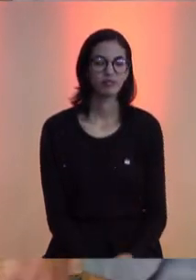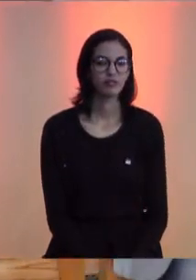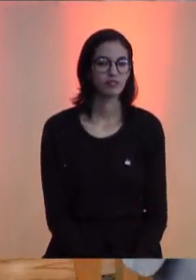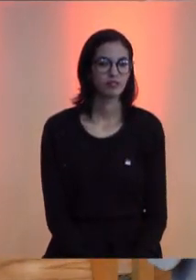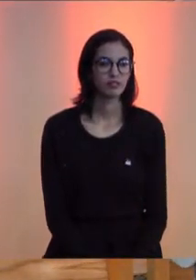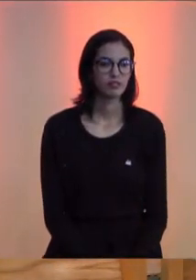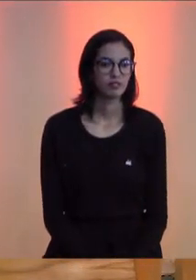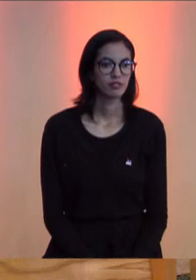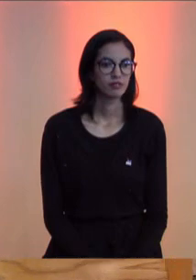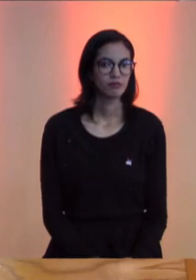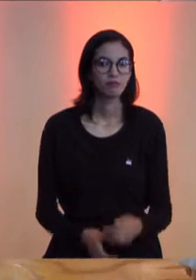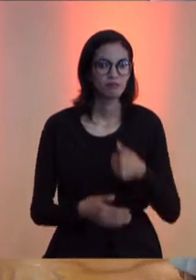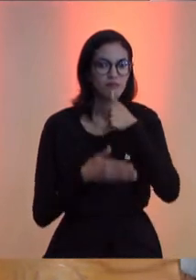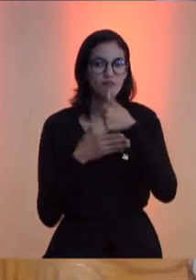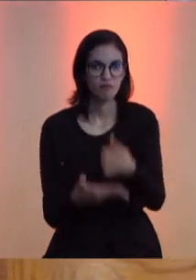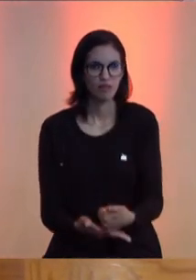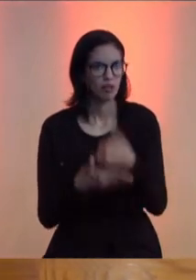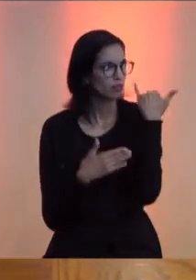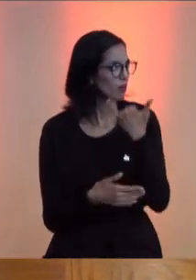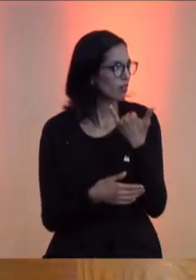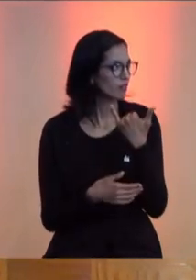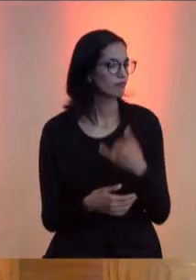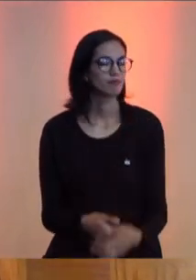Mañana. Baptismo. Tomorrow. Right? Bautismo. Perfect.